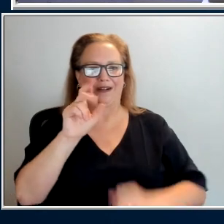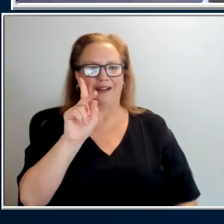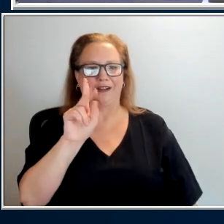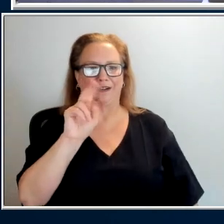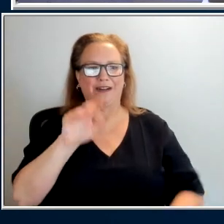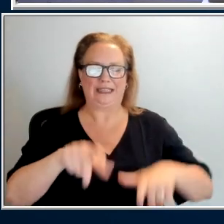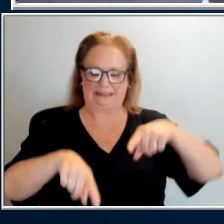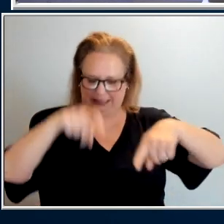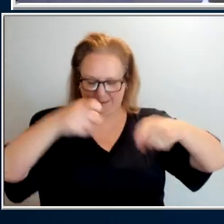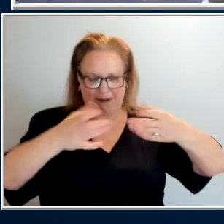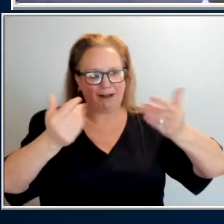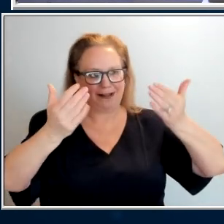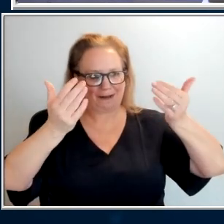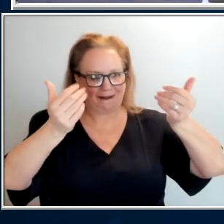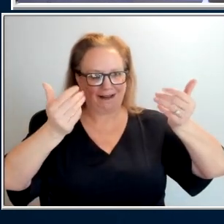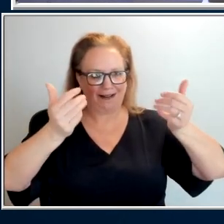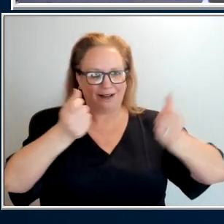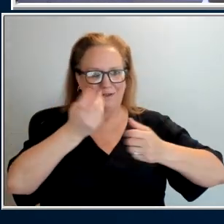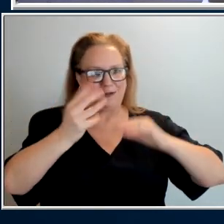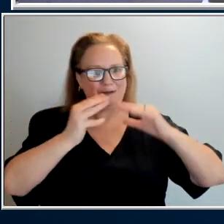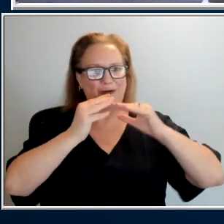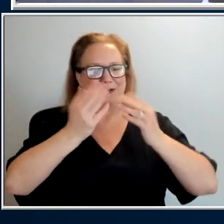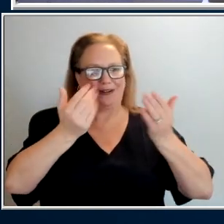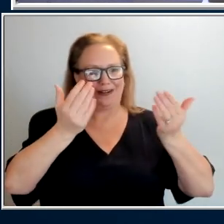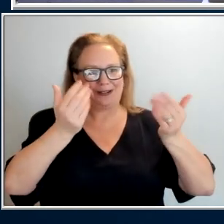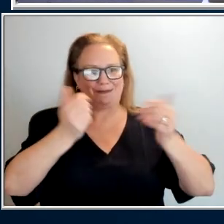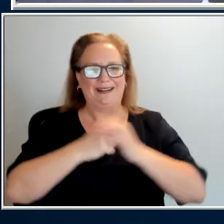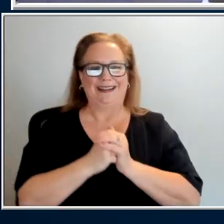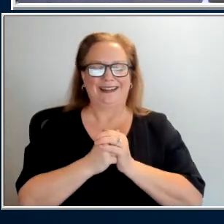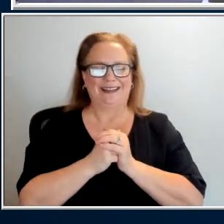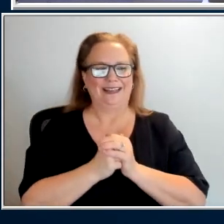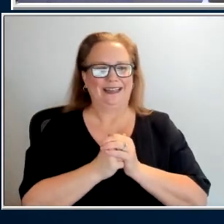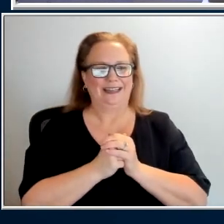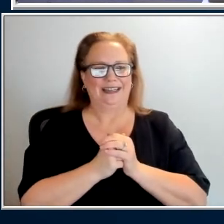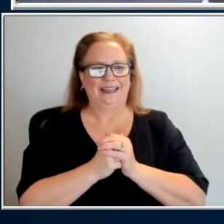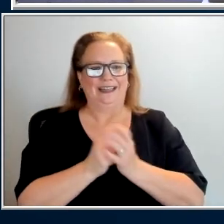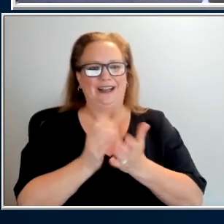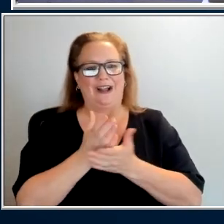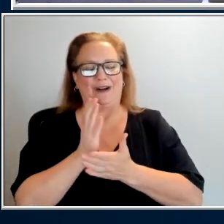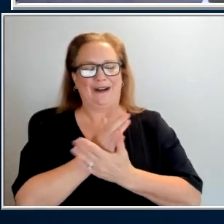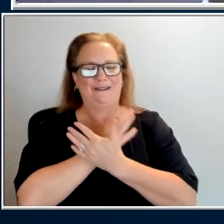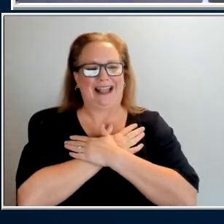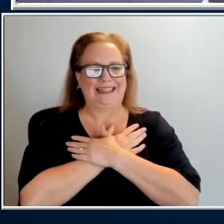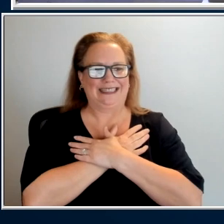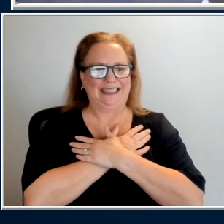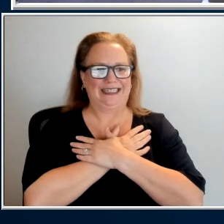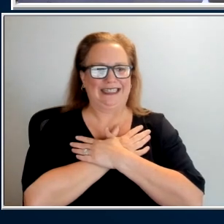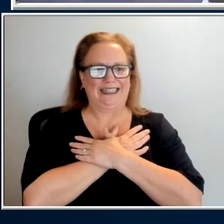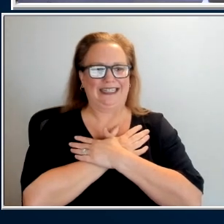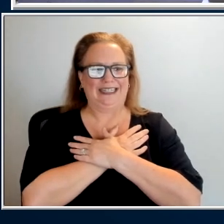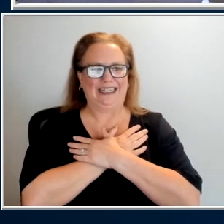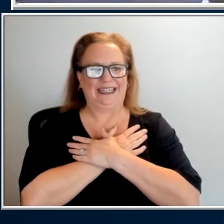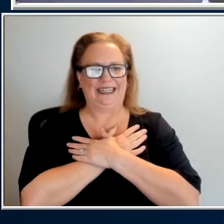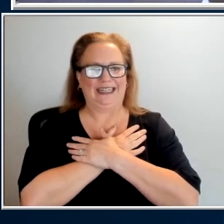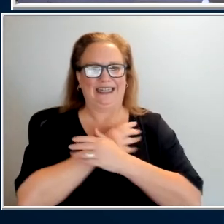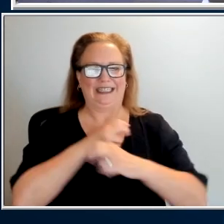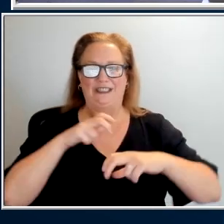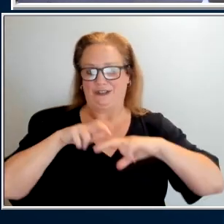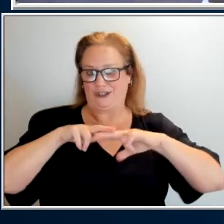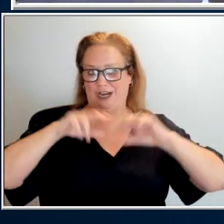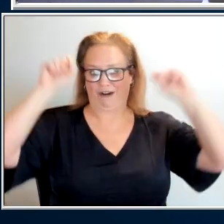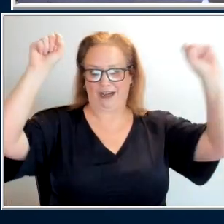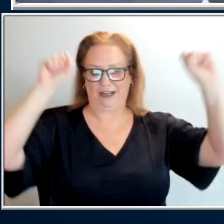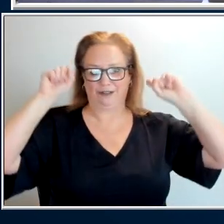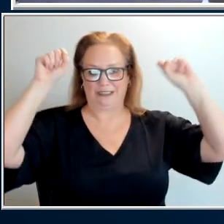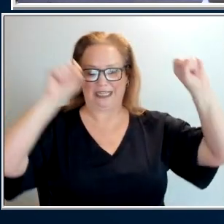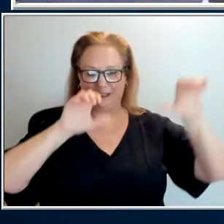up. Come on. Let's do a couple more times. Good. All right, relax. I actually think that chair exercise, when